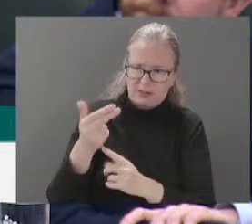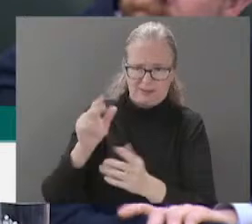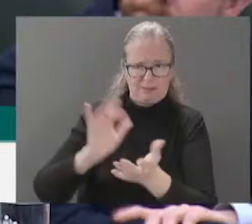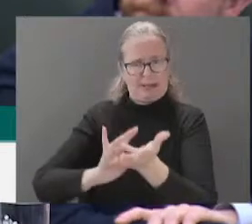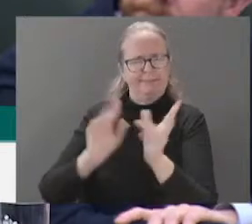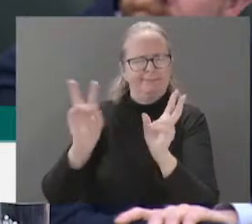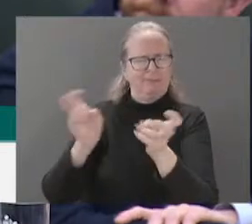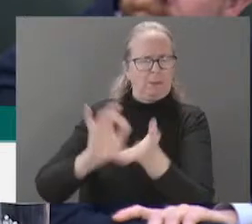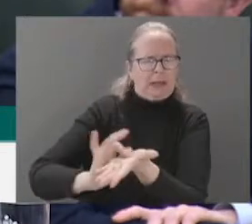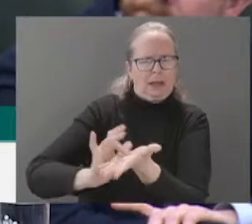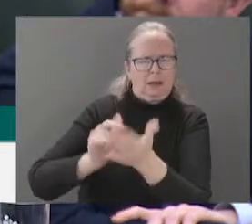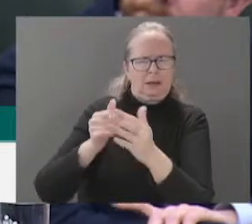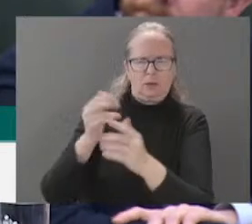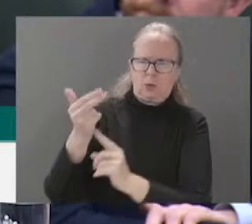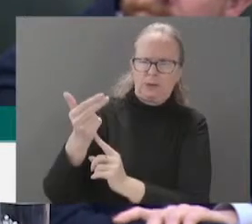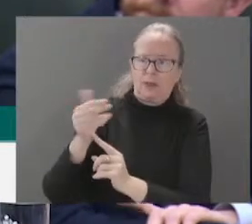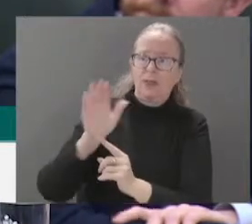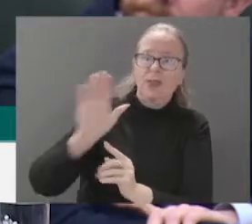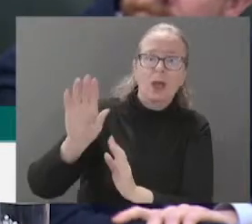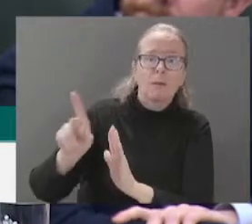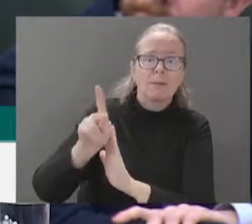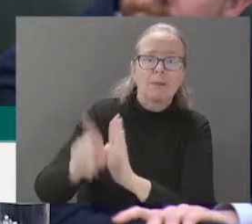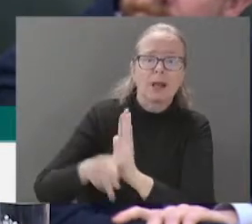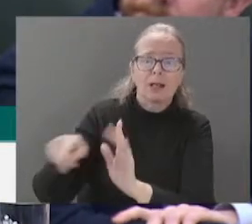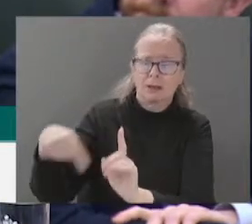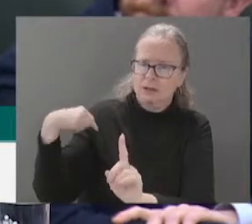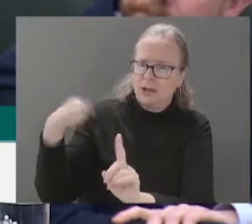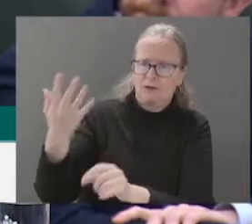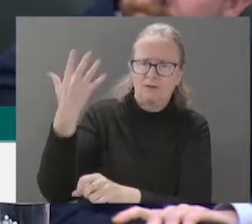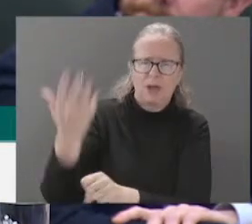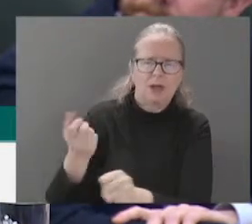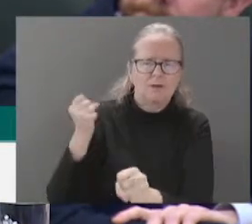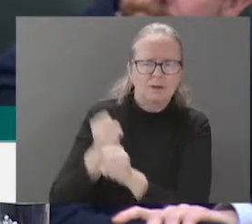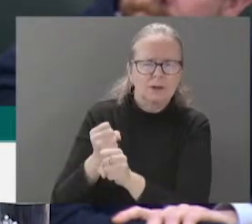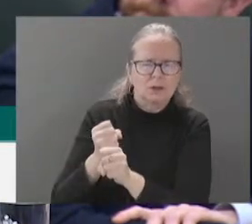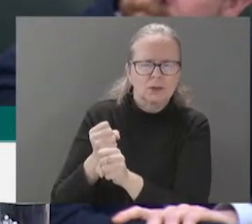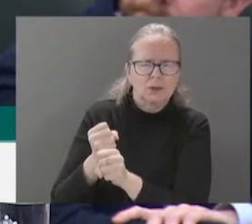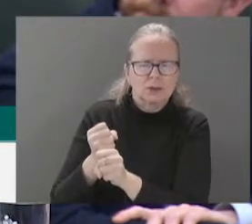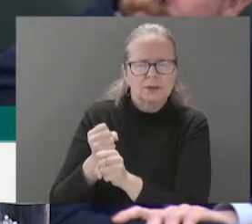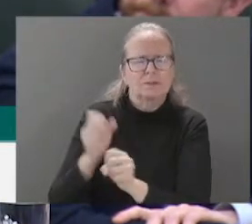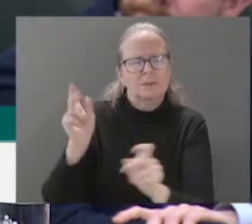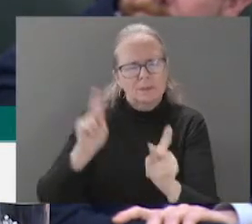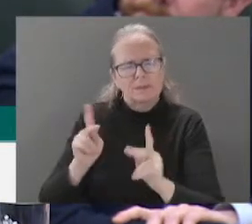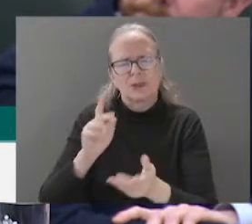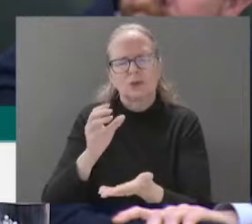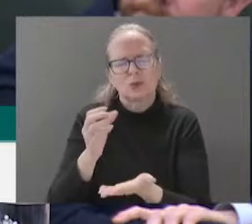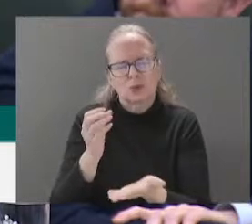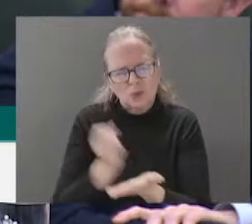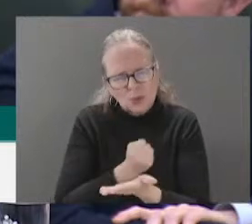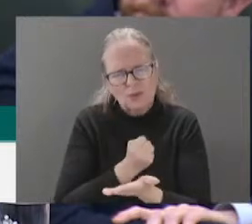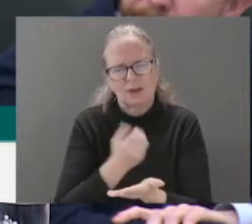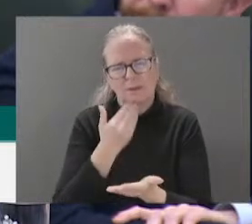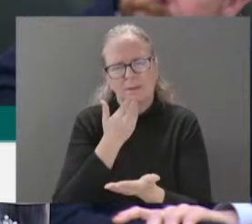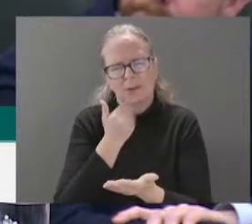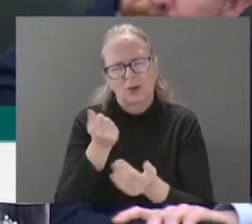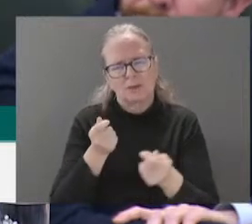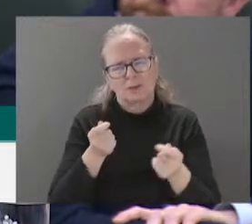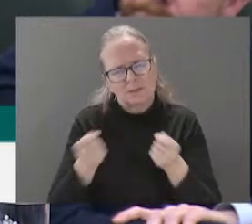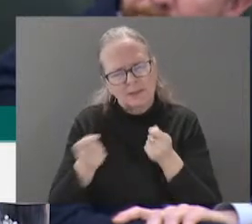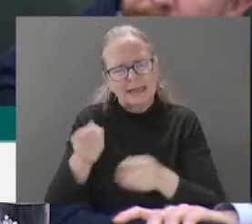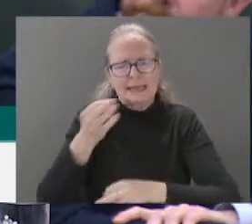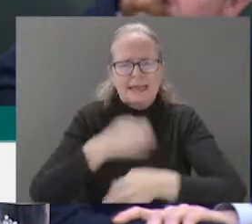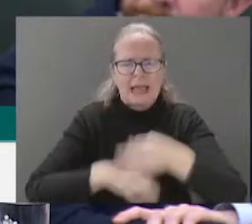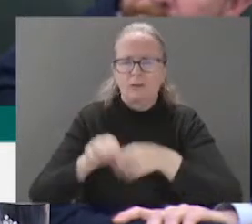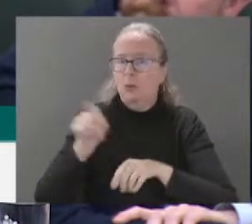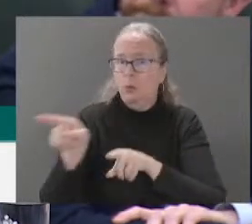victims of Motel medicine deserve better than half apologies and endless rounds of the UCP blame game they deserve a government